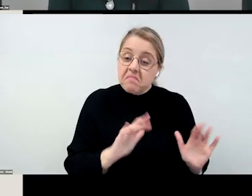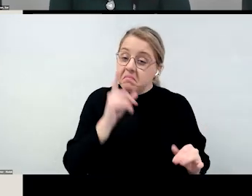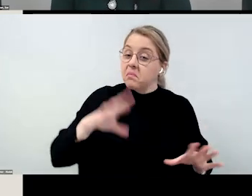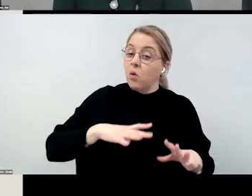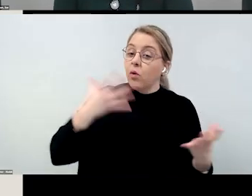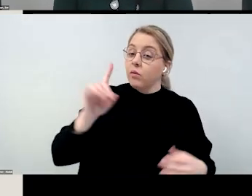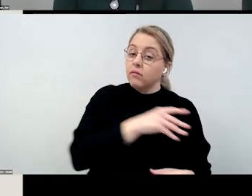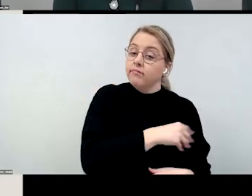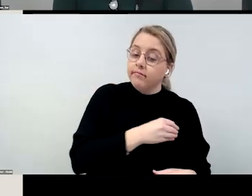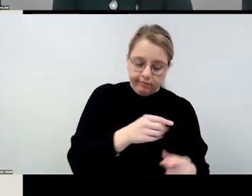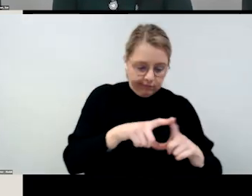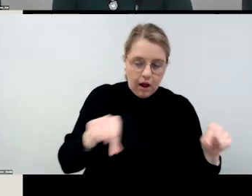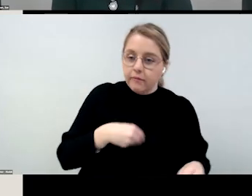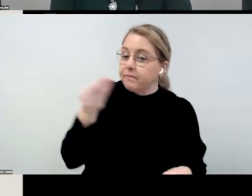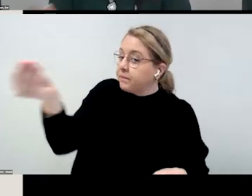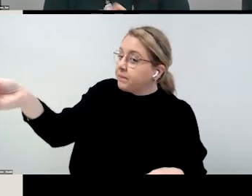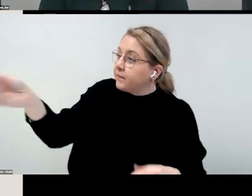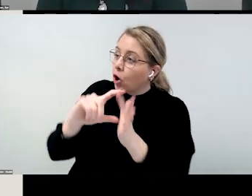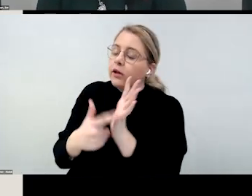hand the card over.